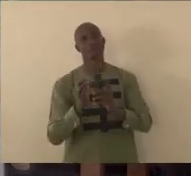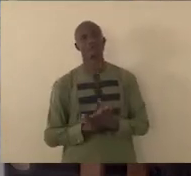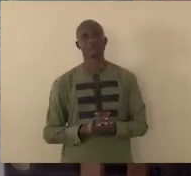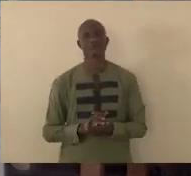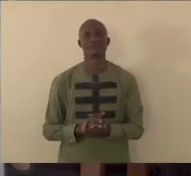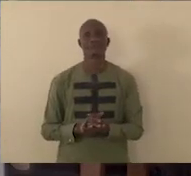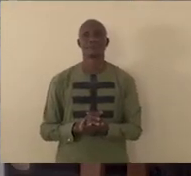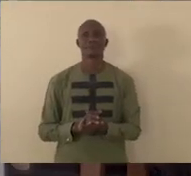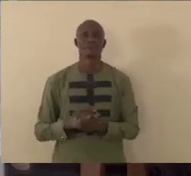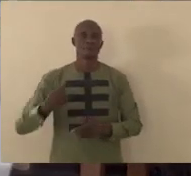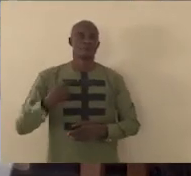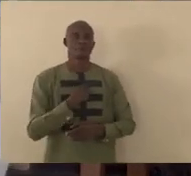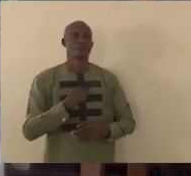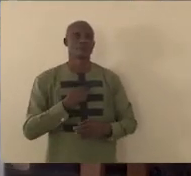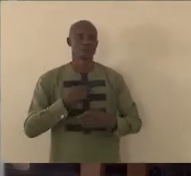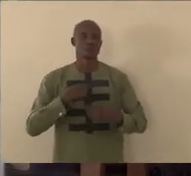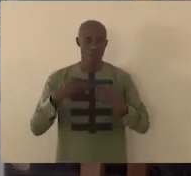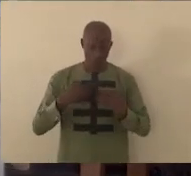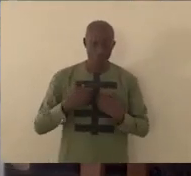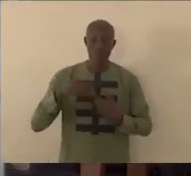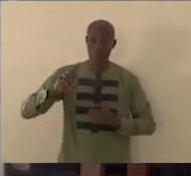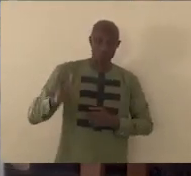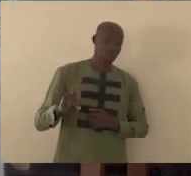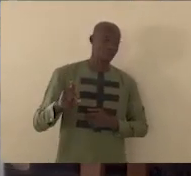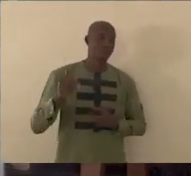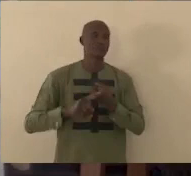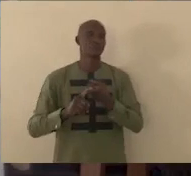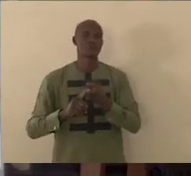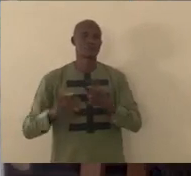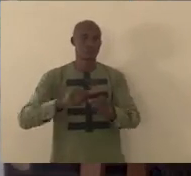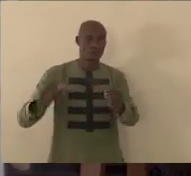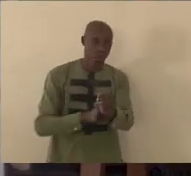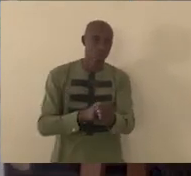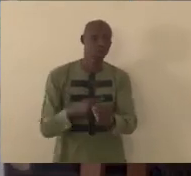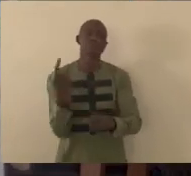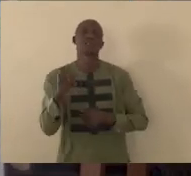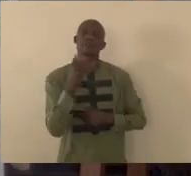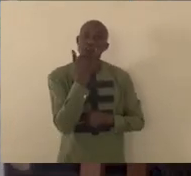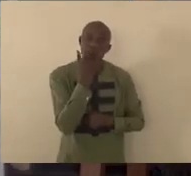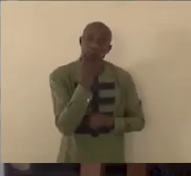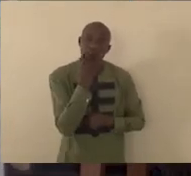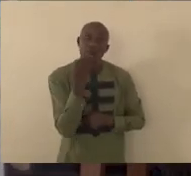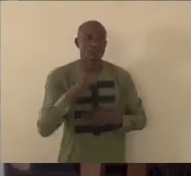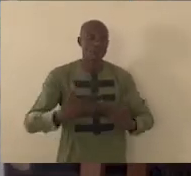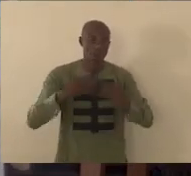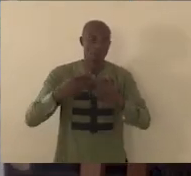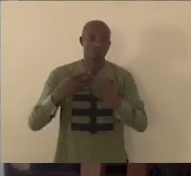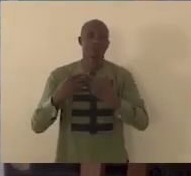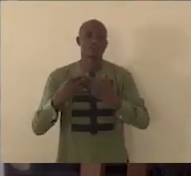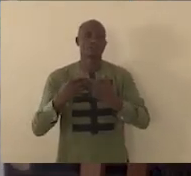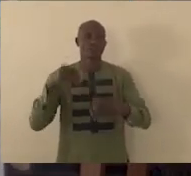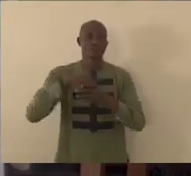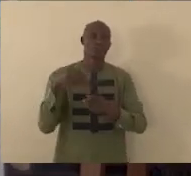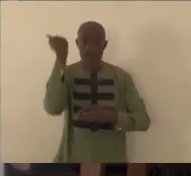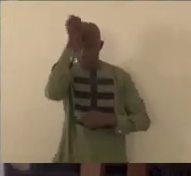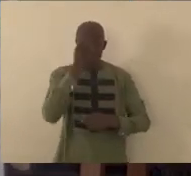conditions. We at least have the opportunity to avoid the mistakes of the Industrial Revolution